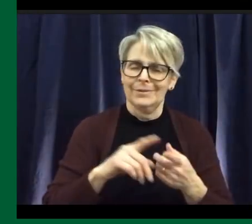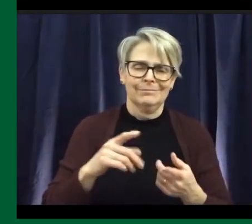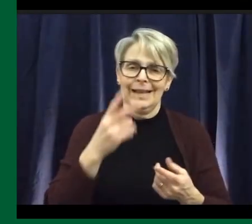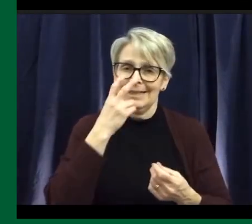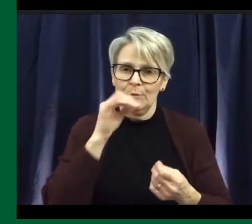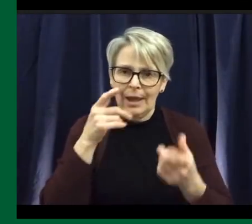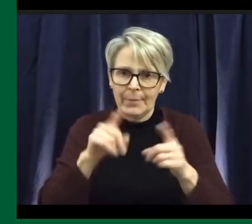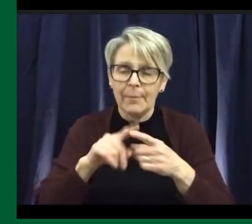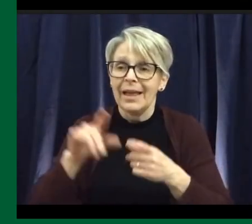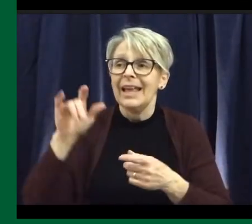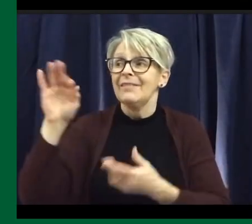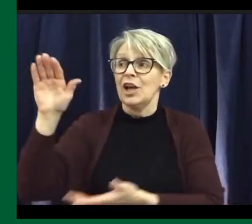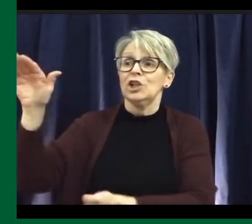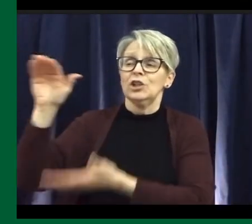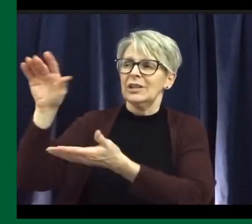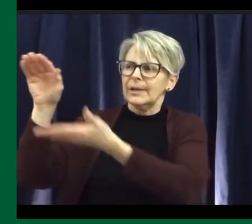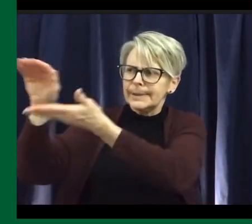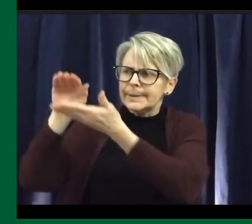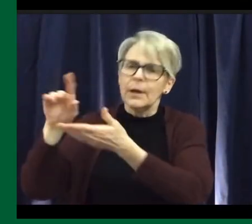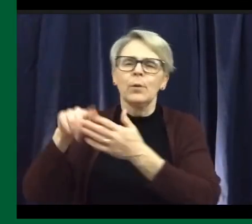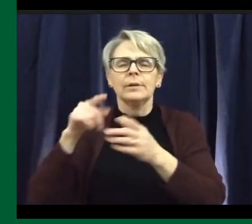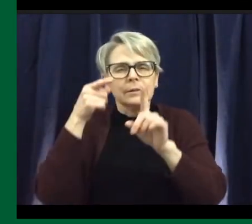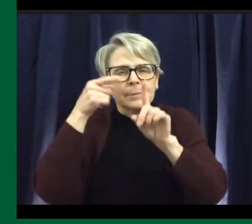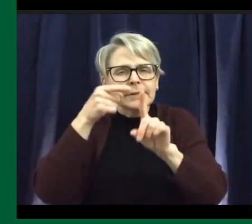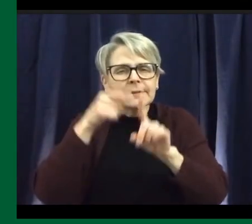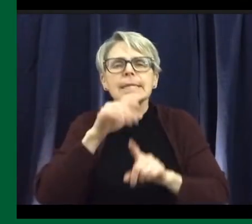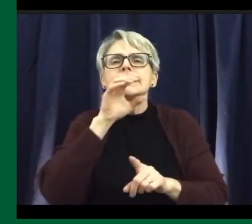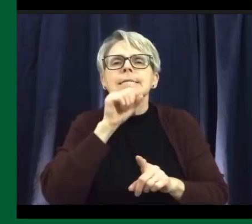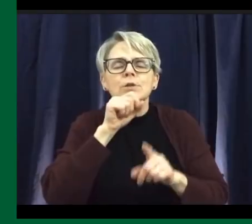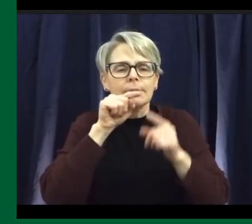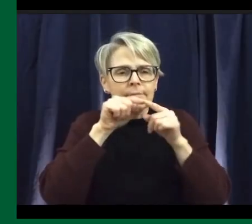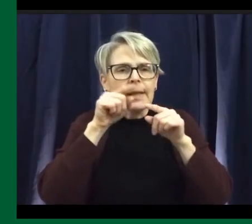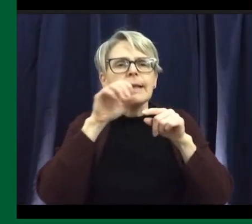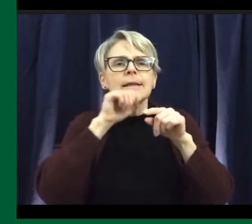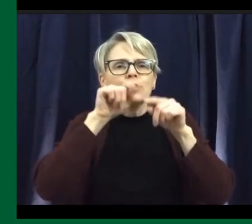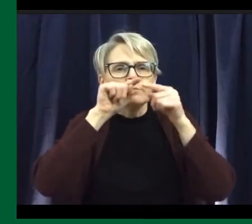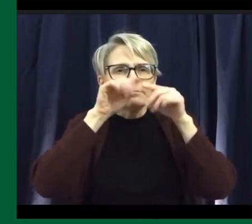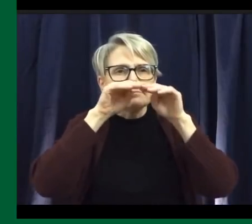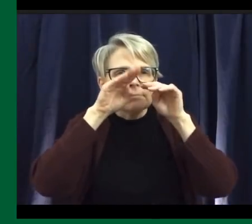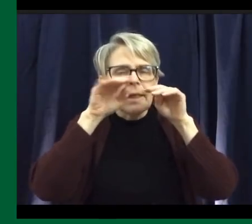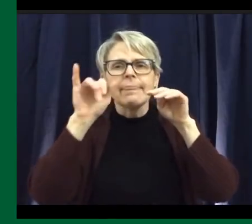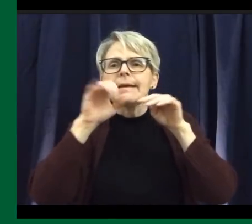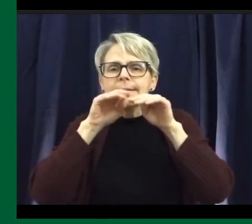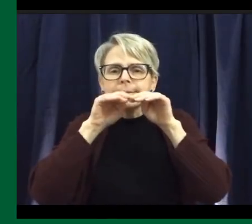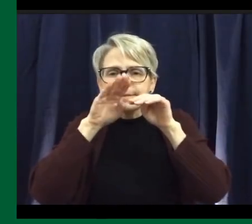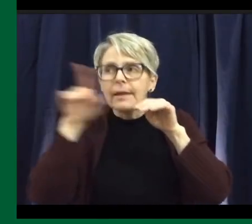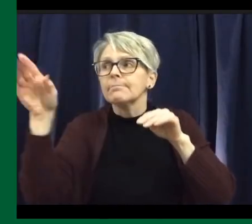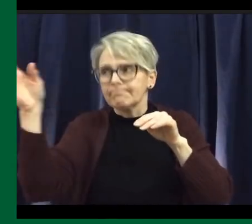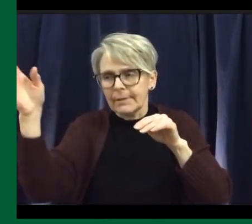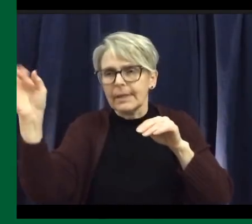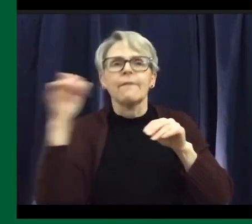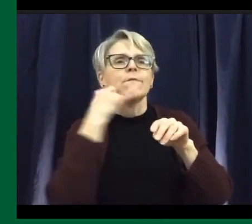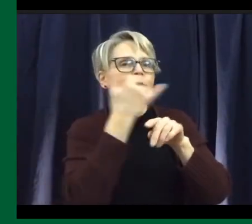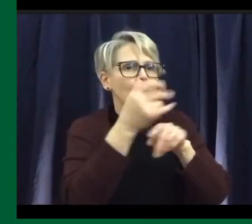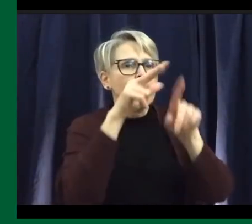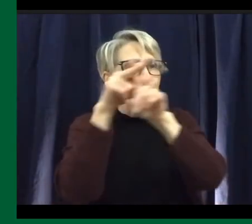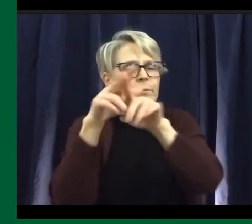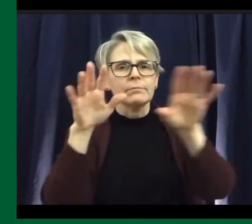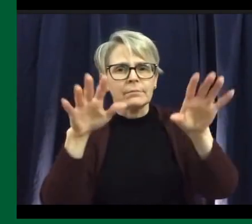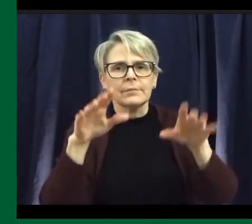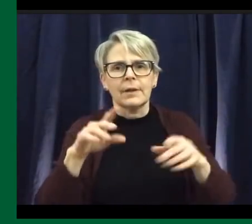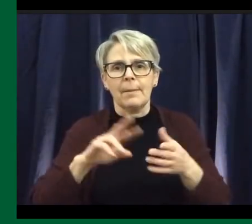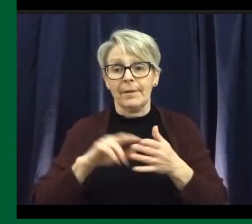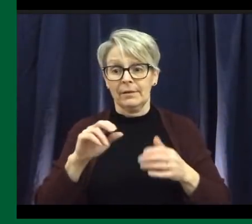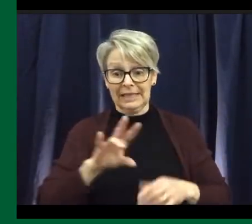system, we'll be identifying specific age groups that are eligible to book appointments and phone-in appointments, and it will not be all of 70